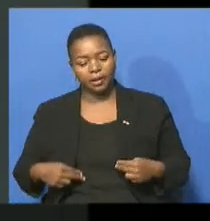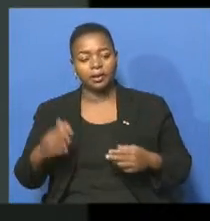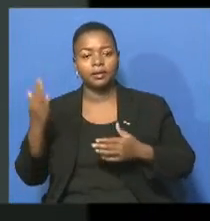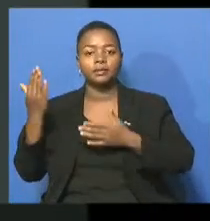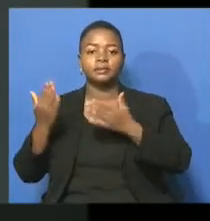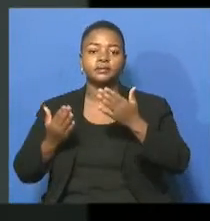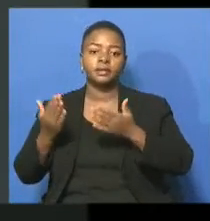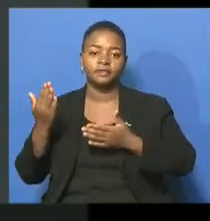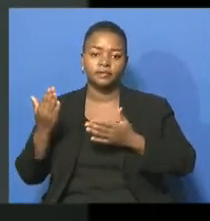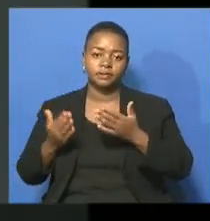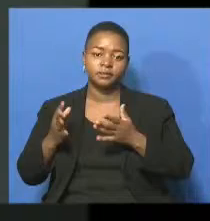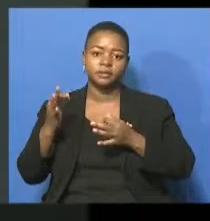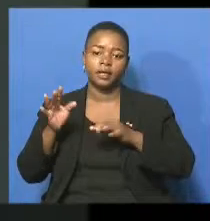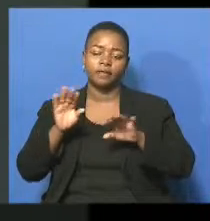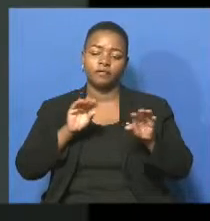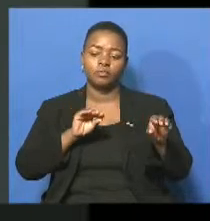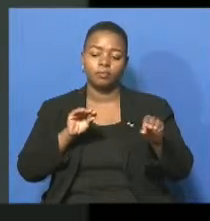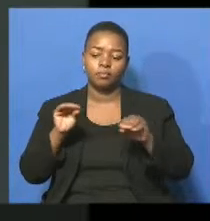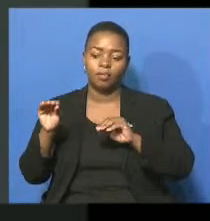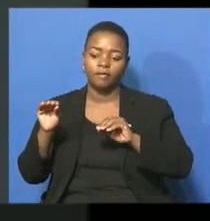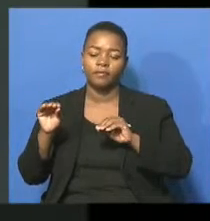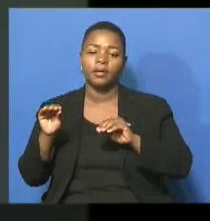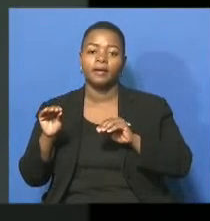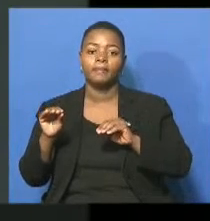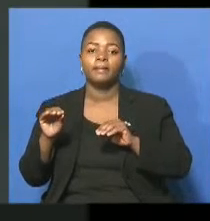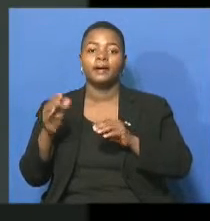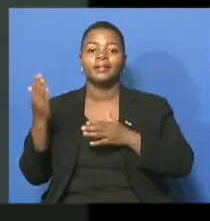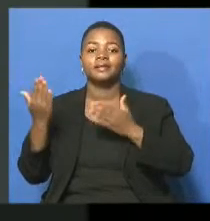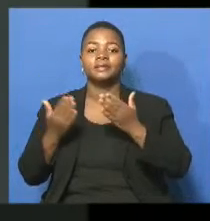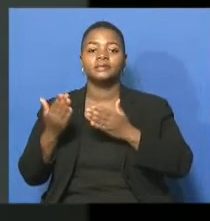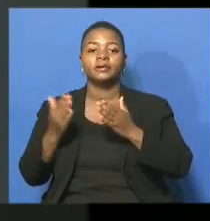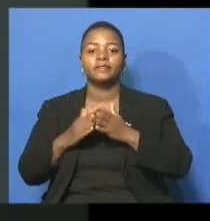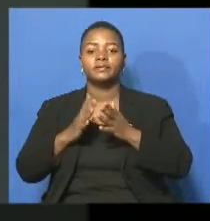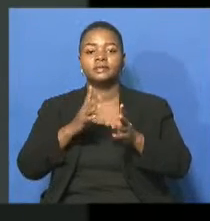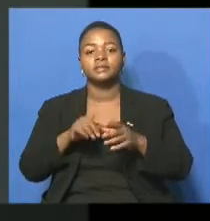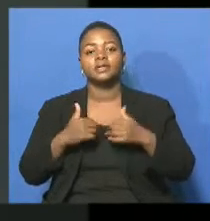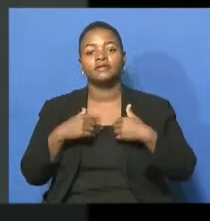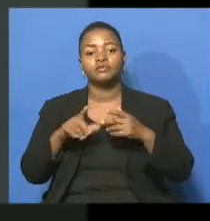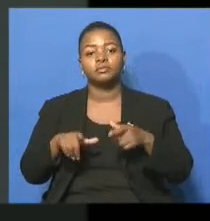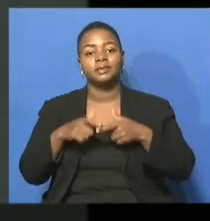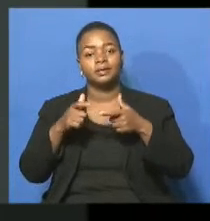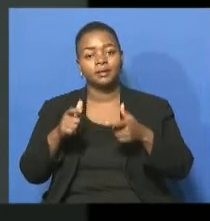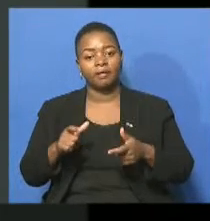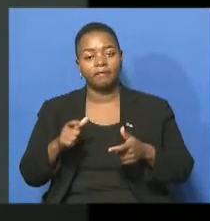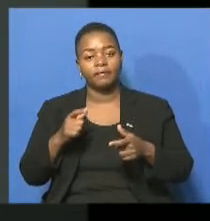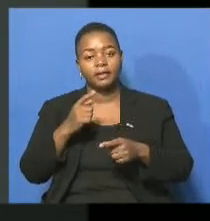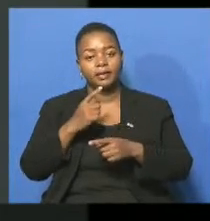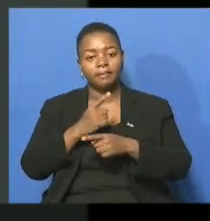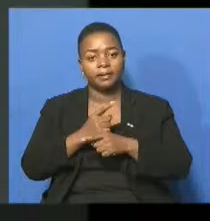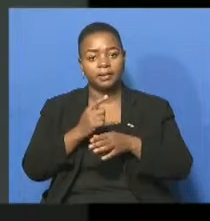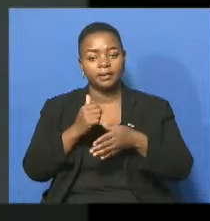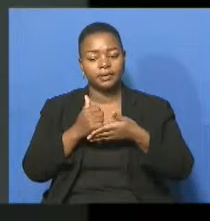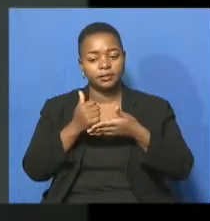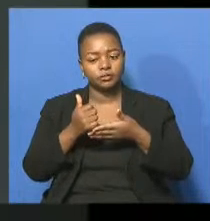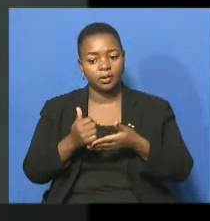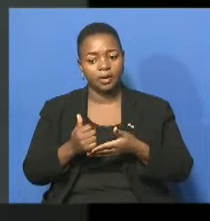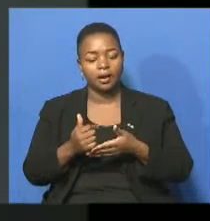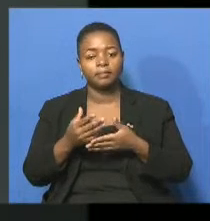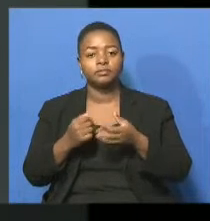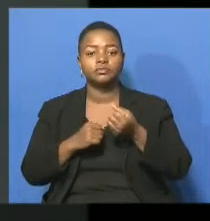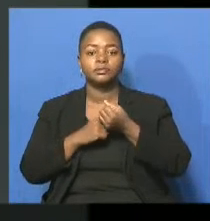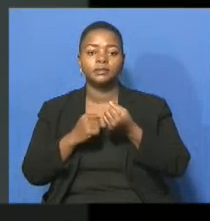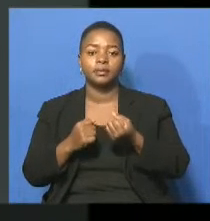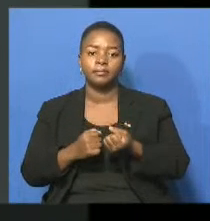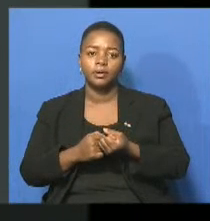divert these individuals, the services are properly resourced to actually be able to